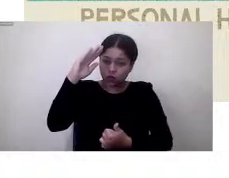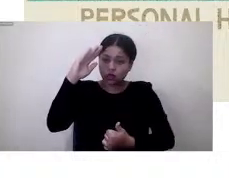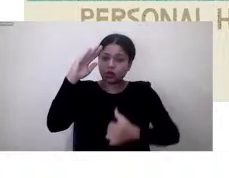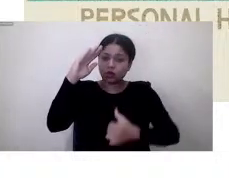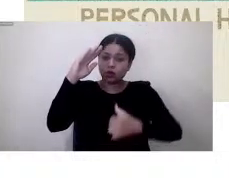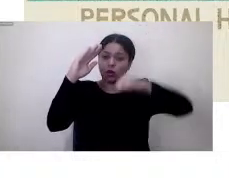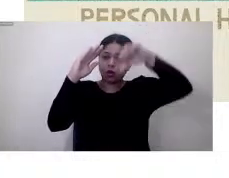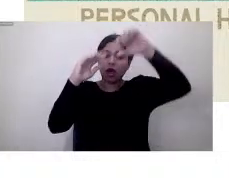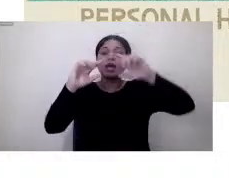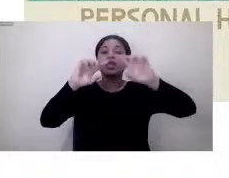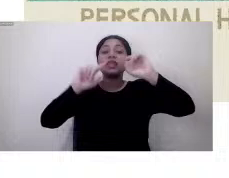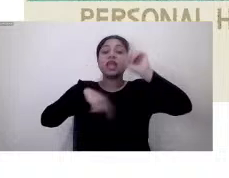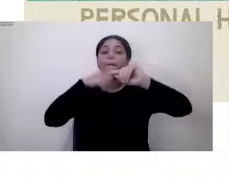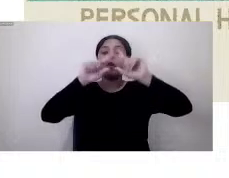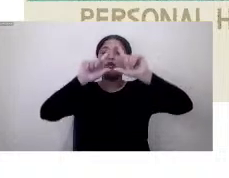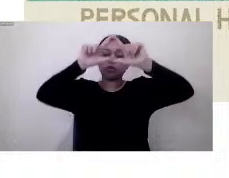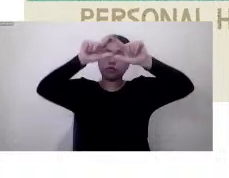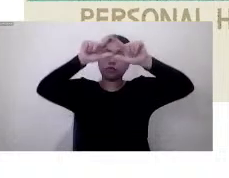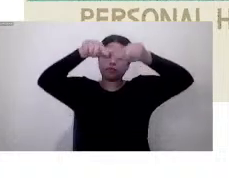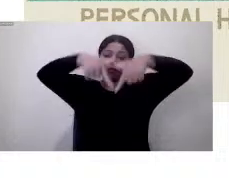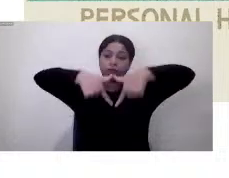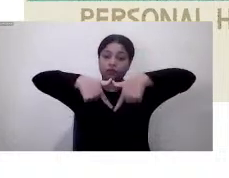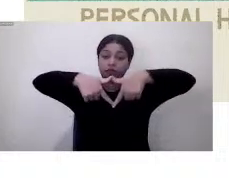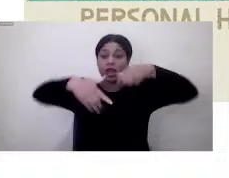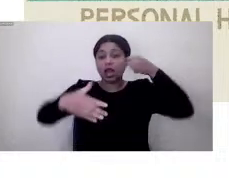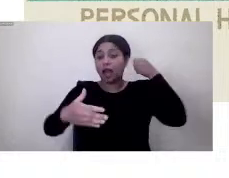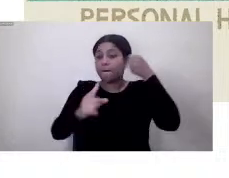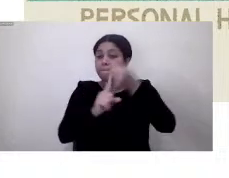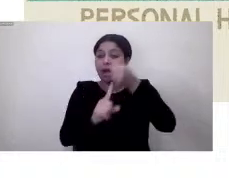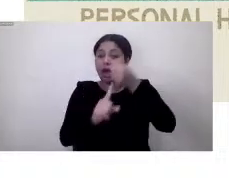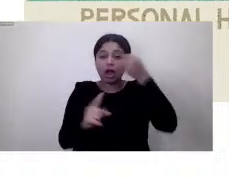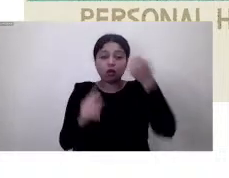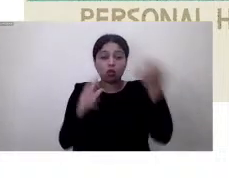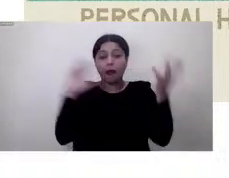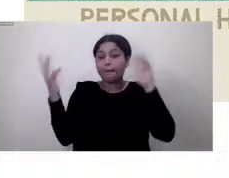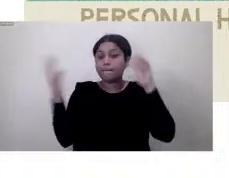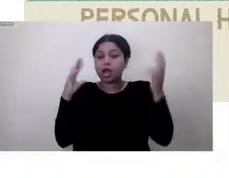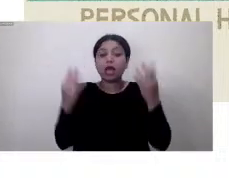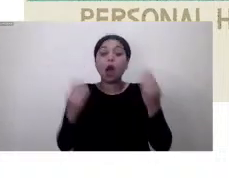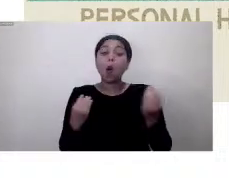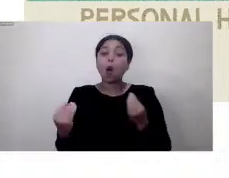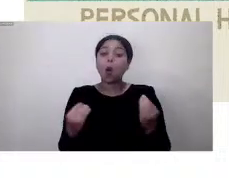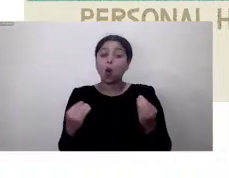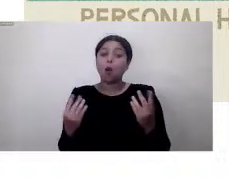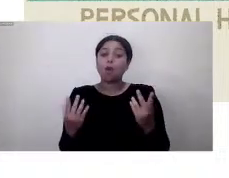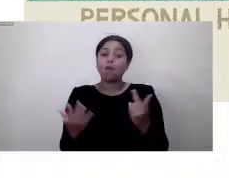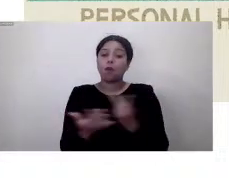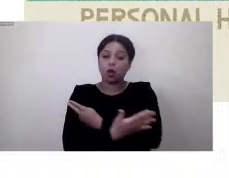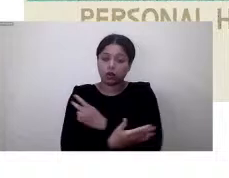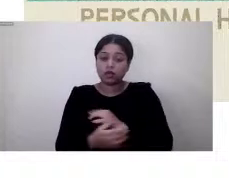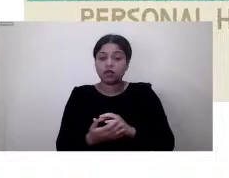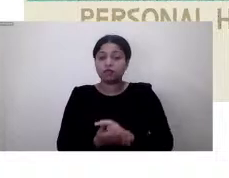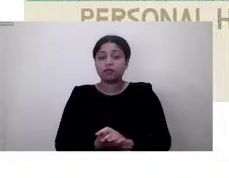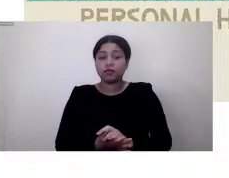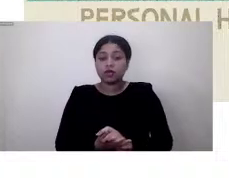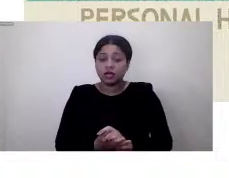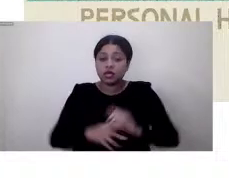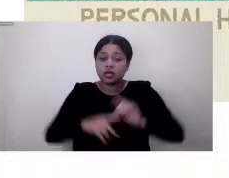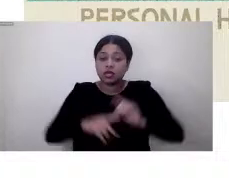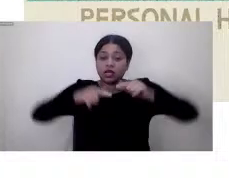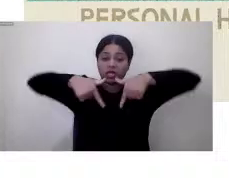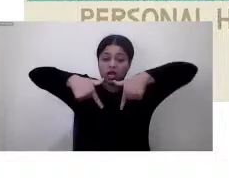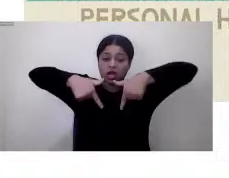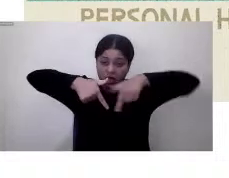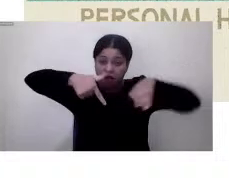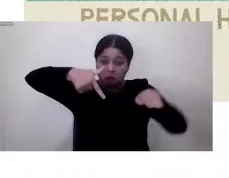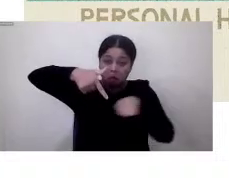time. Tell them if we consume more food from the pyramid tip, it's not only bad for our health,